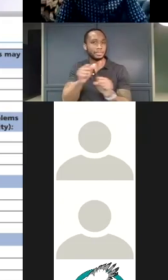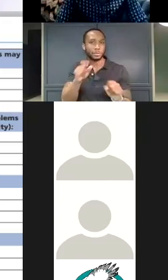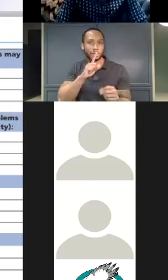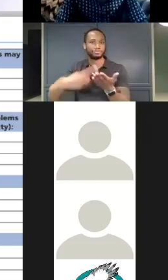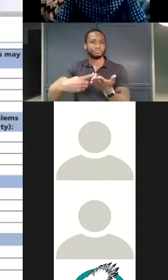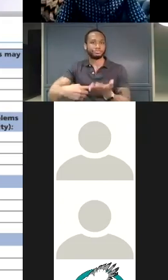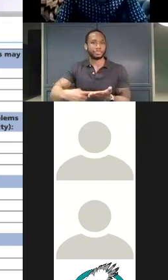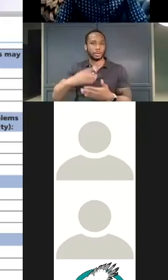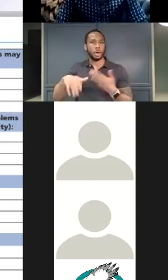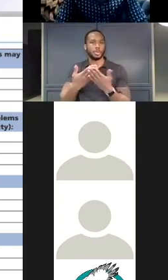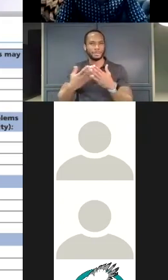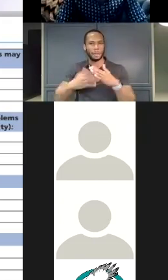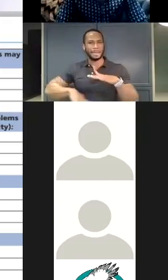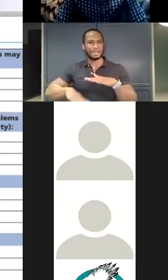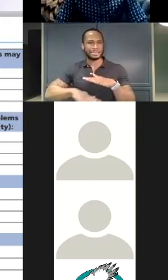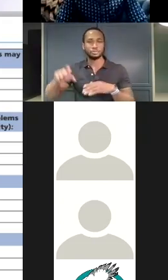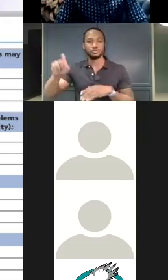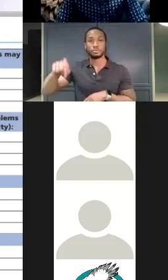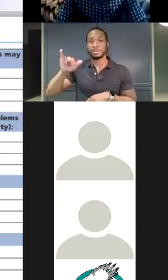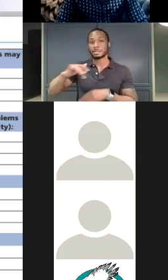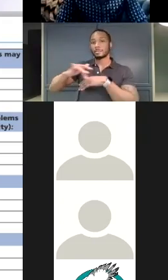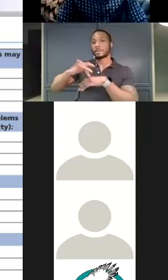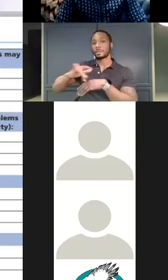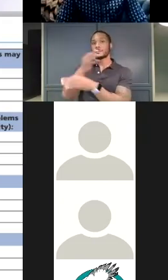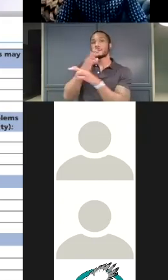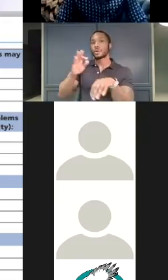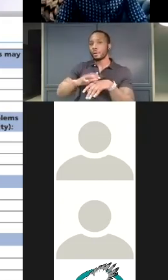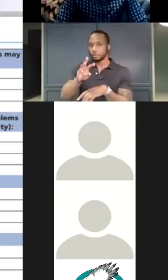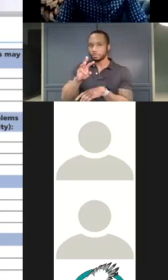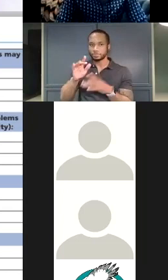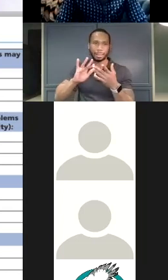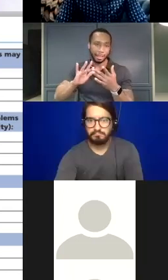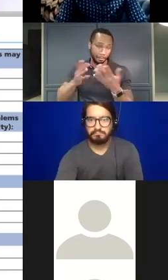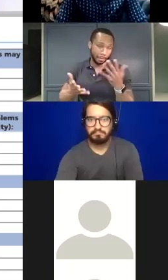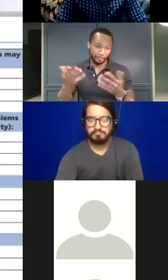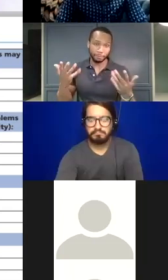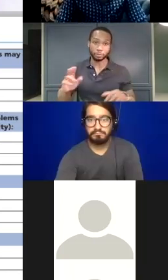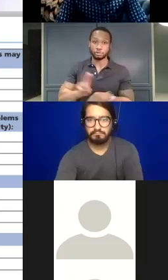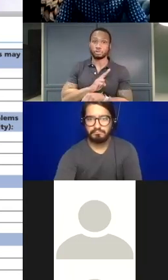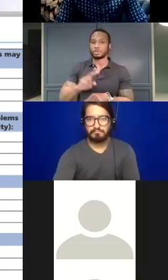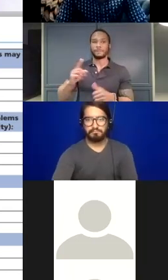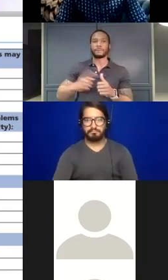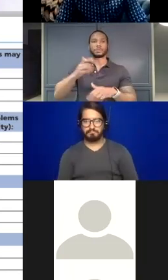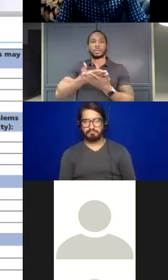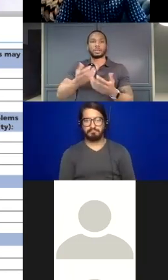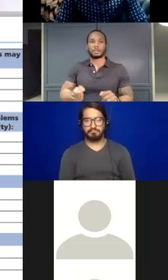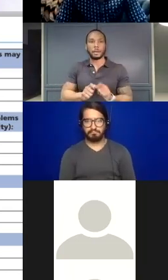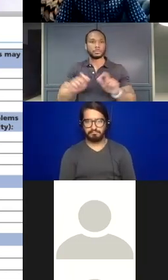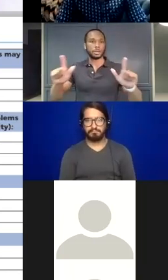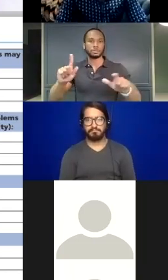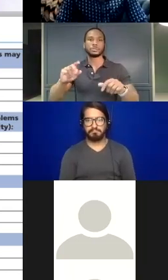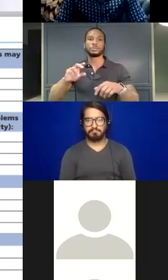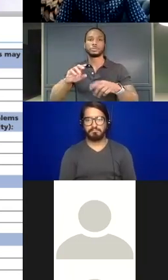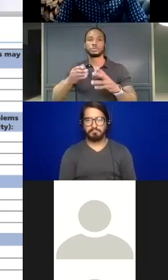need. And this is available for free online. You may already use it. It's the first one that comes up when you Google. And